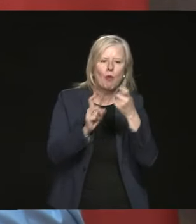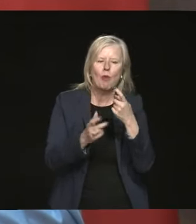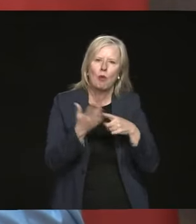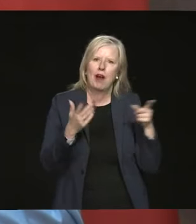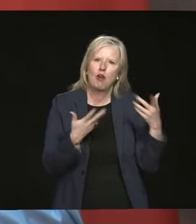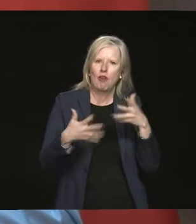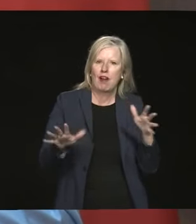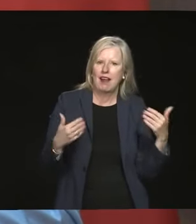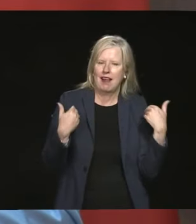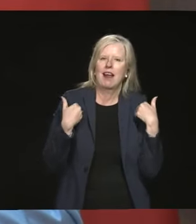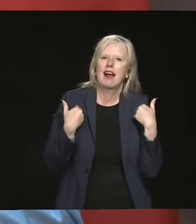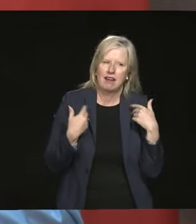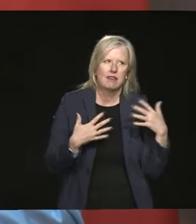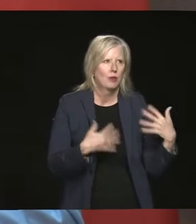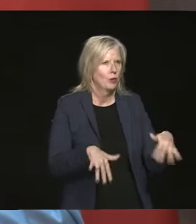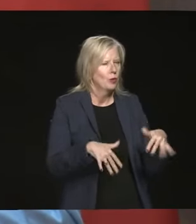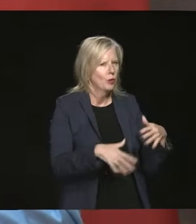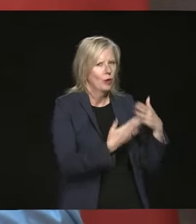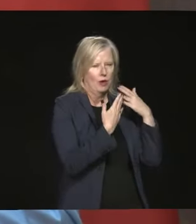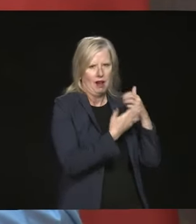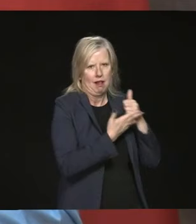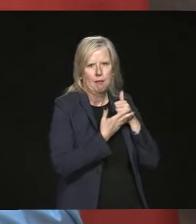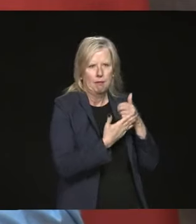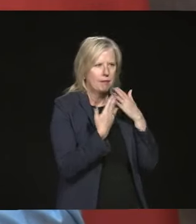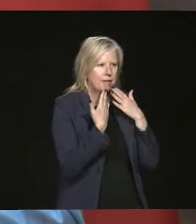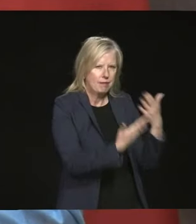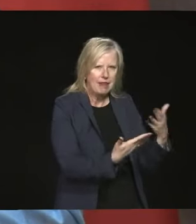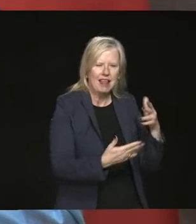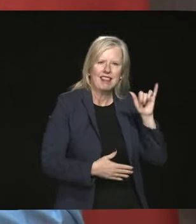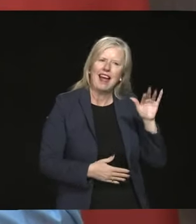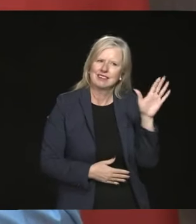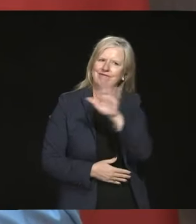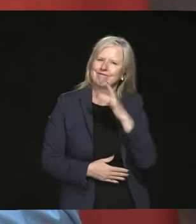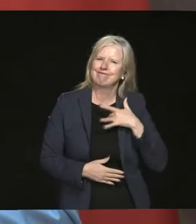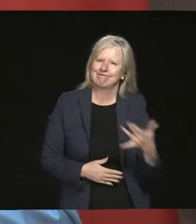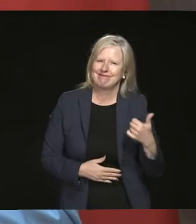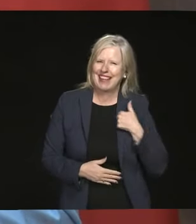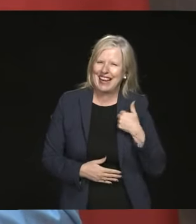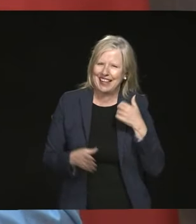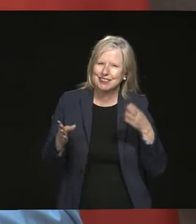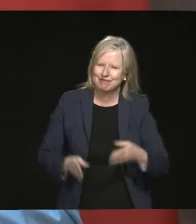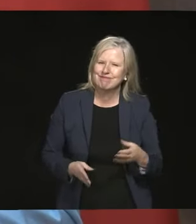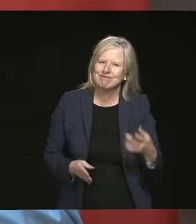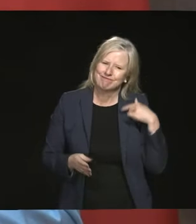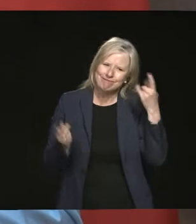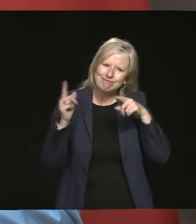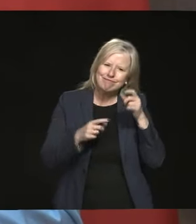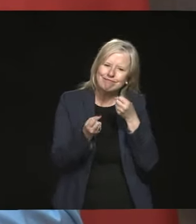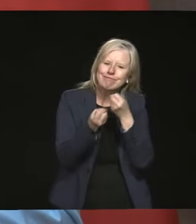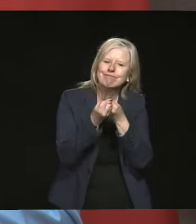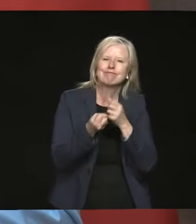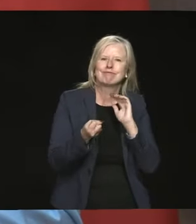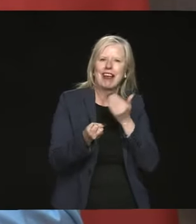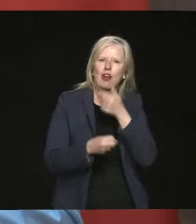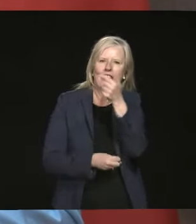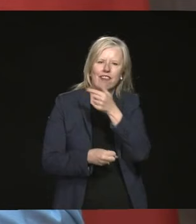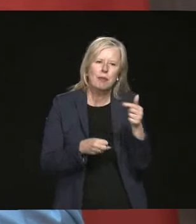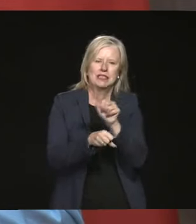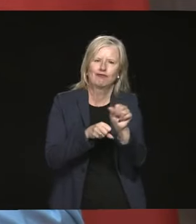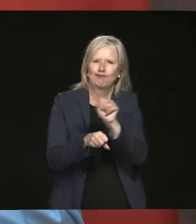extremely helpful. It is the Canadian way and complements our government's tireless efforts to purchase